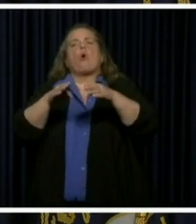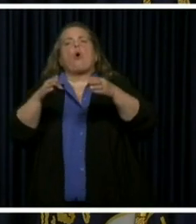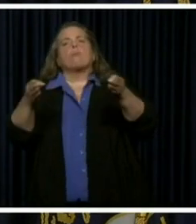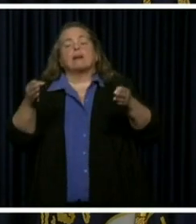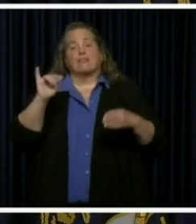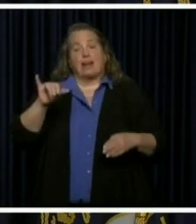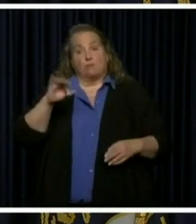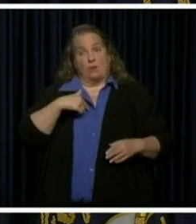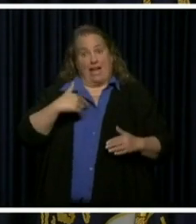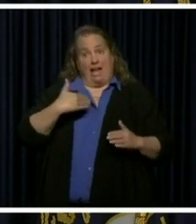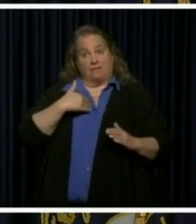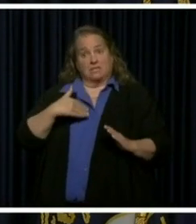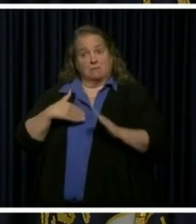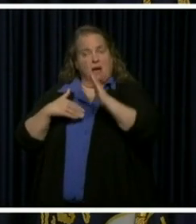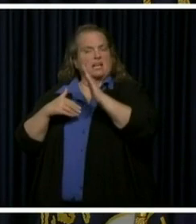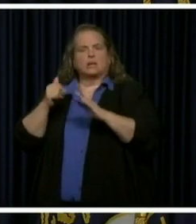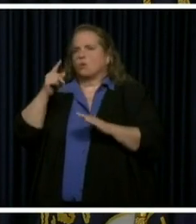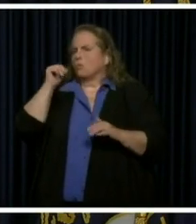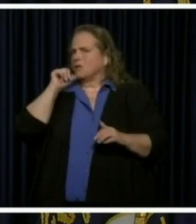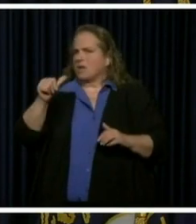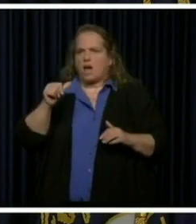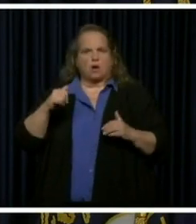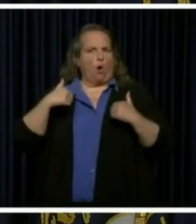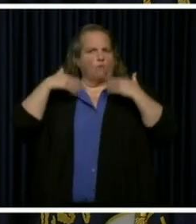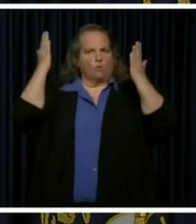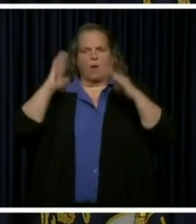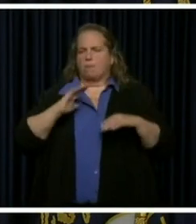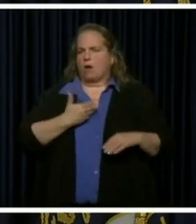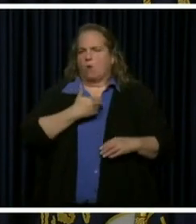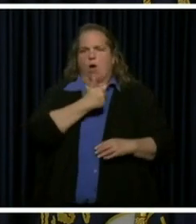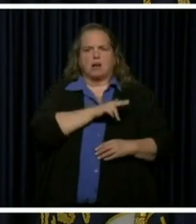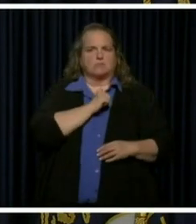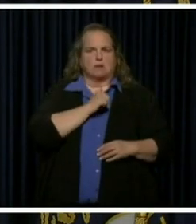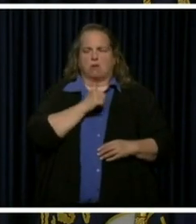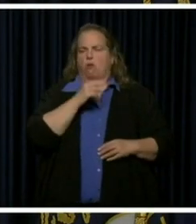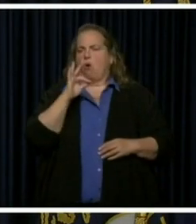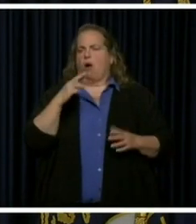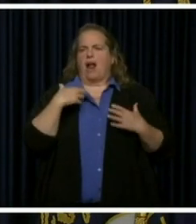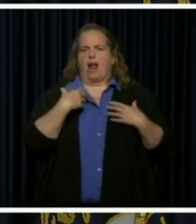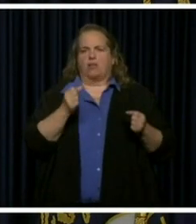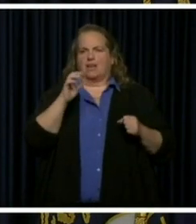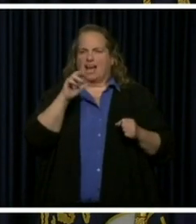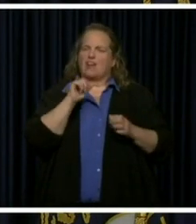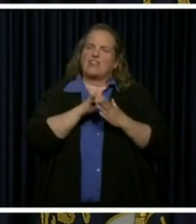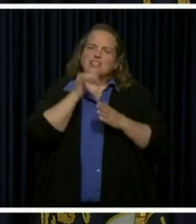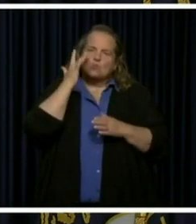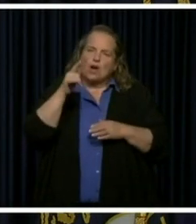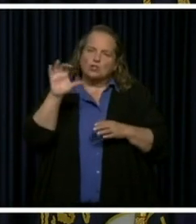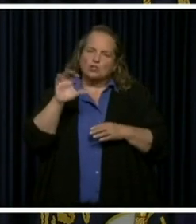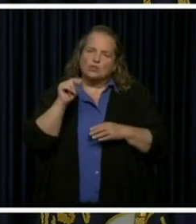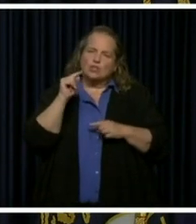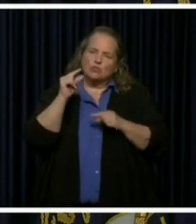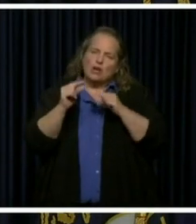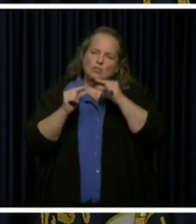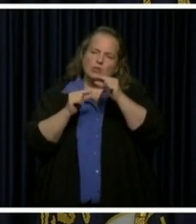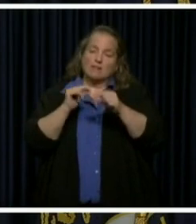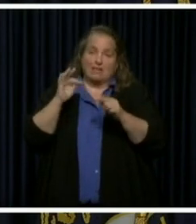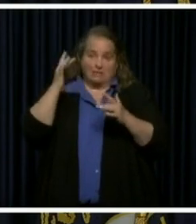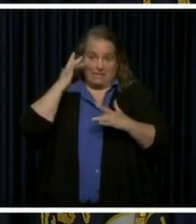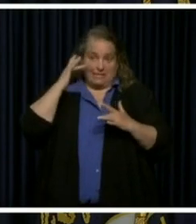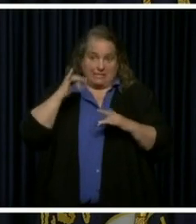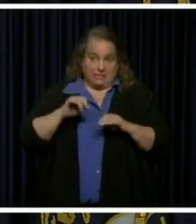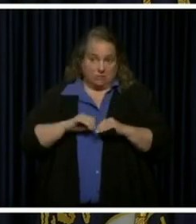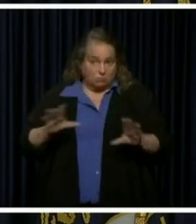that if we have a spike, it will not overwhelm our healthcare capacity. And that's one of the reasons that you do it gradually, that if the disease is